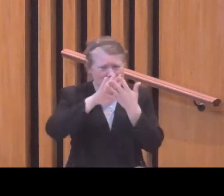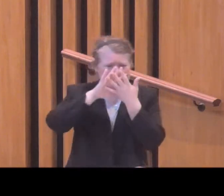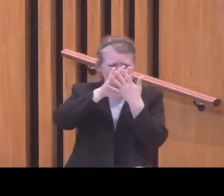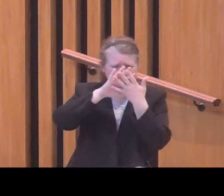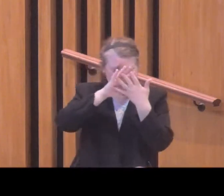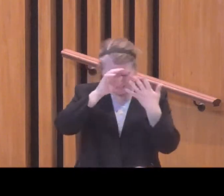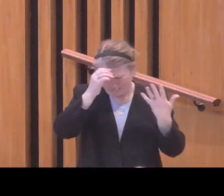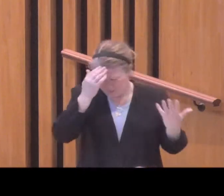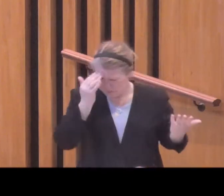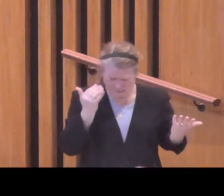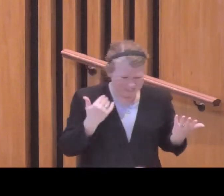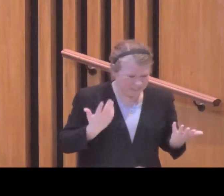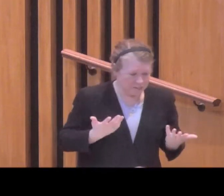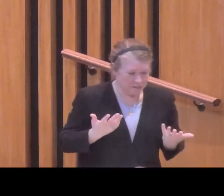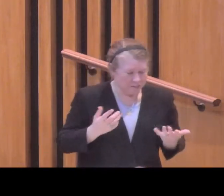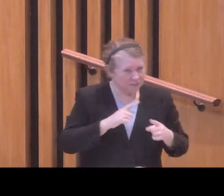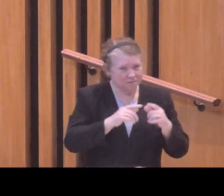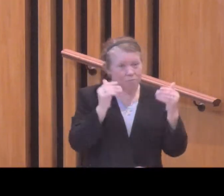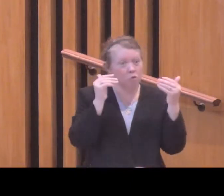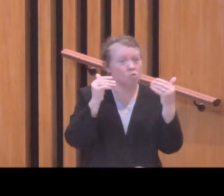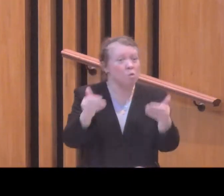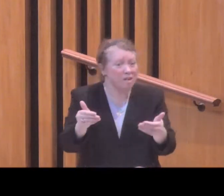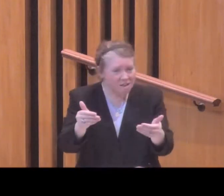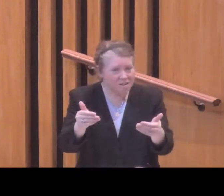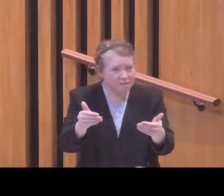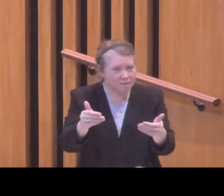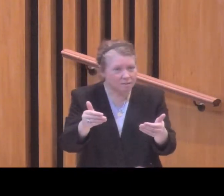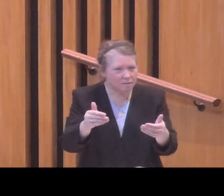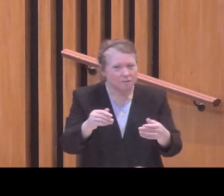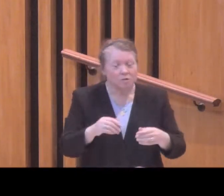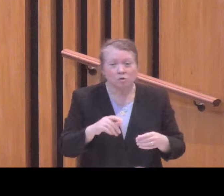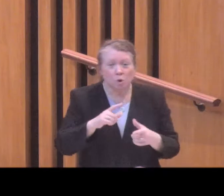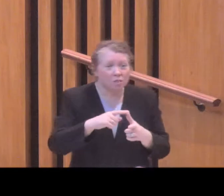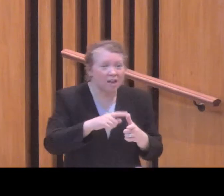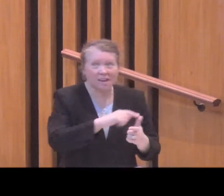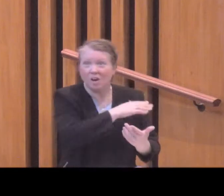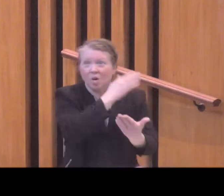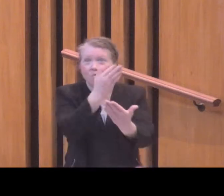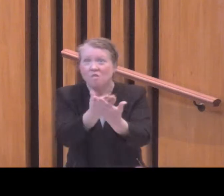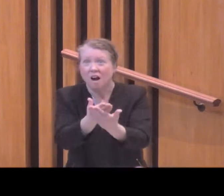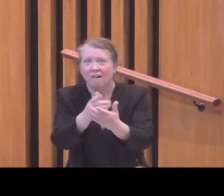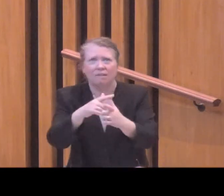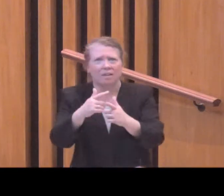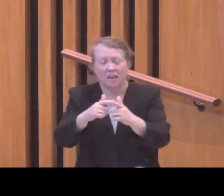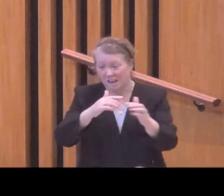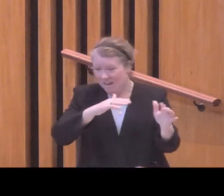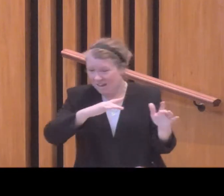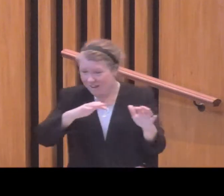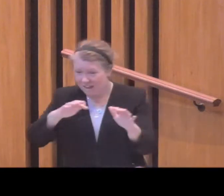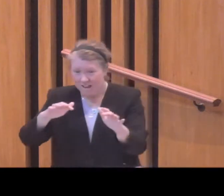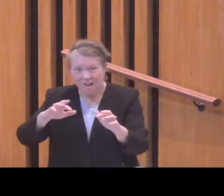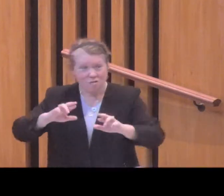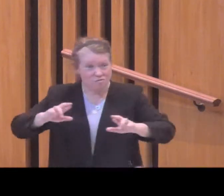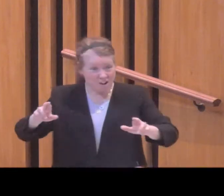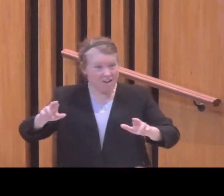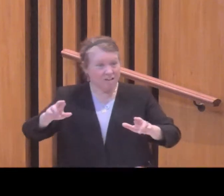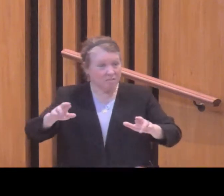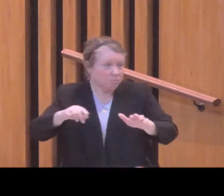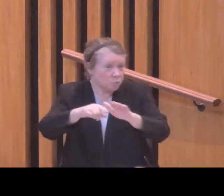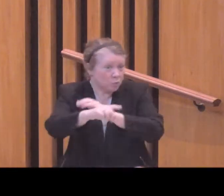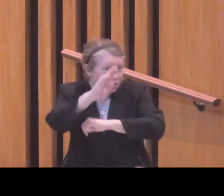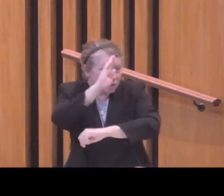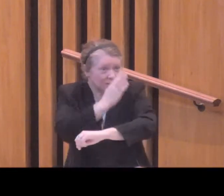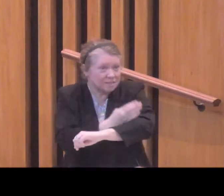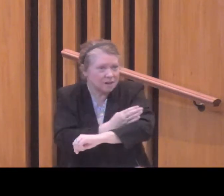is about to kill his son, a messenger from God tells him to stop, don't